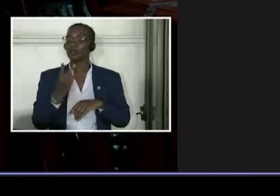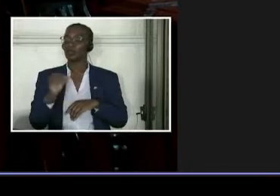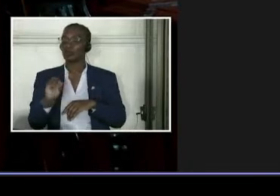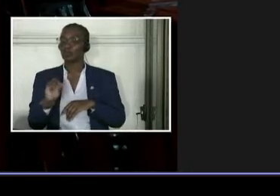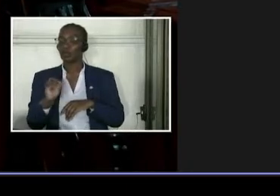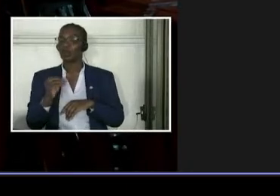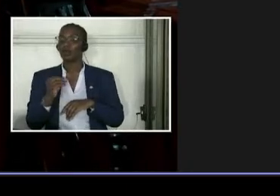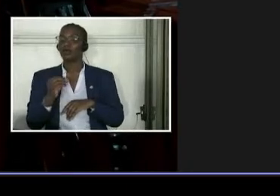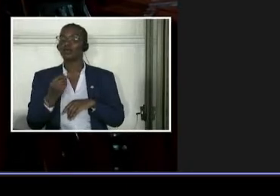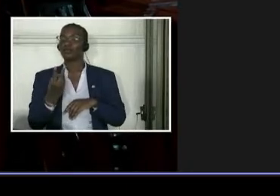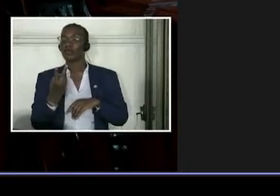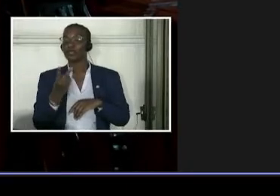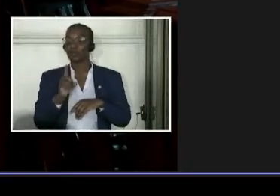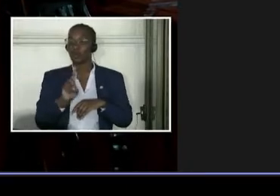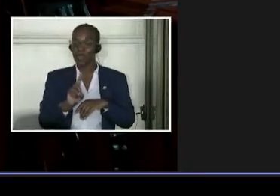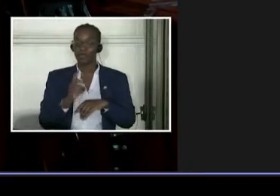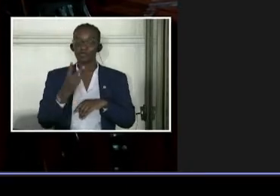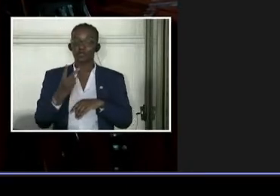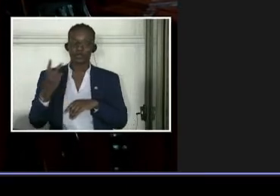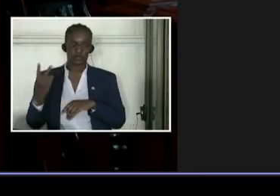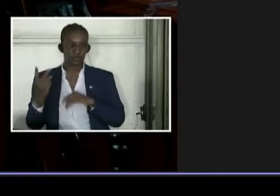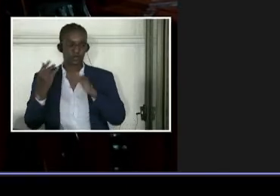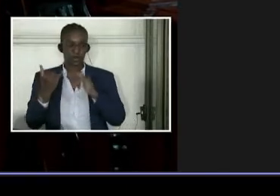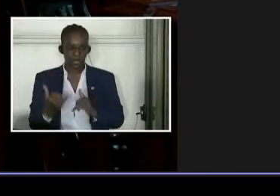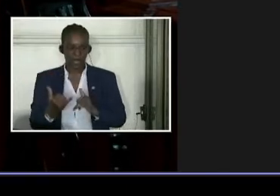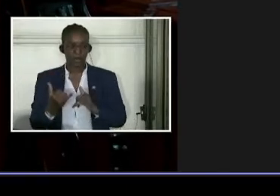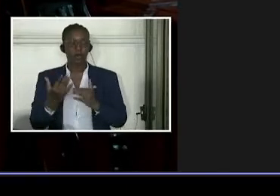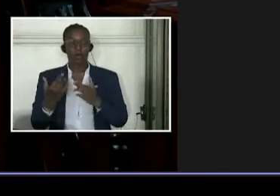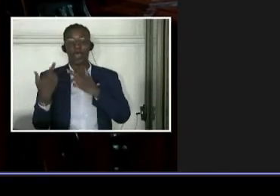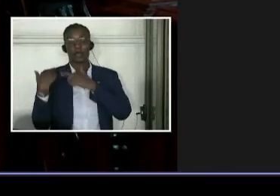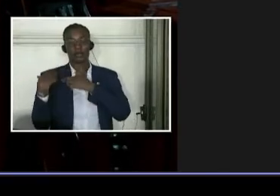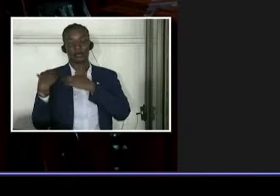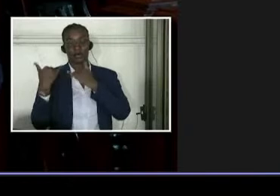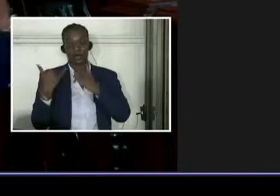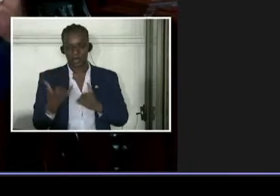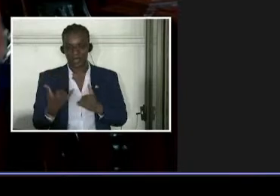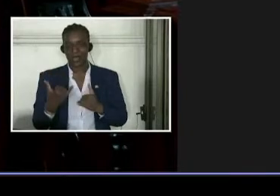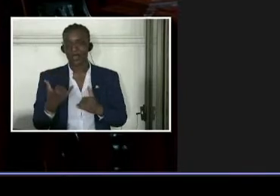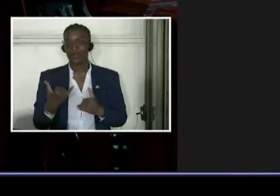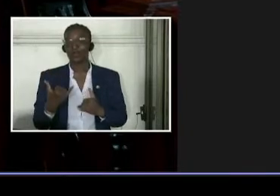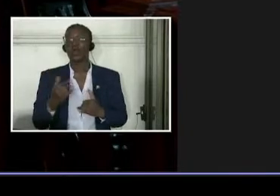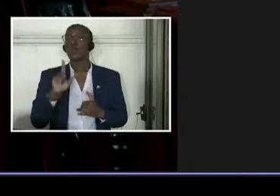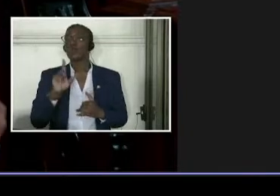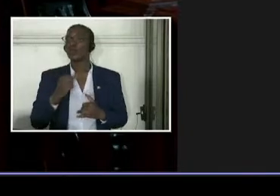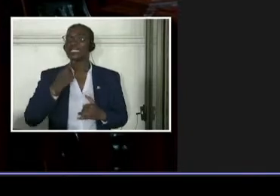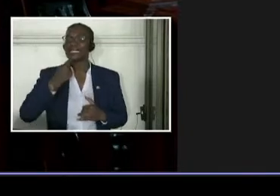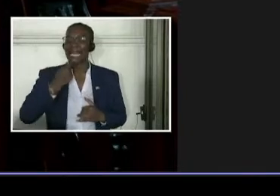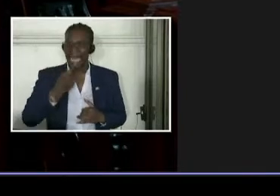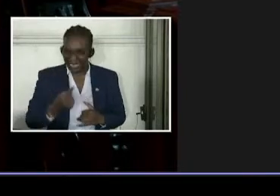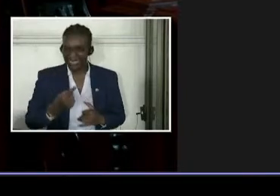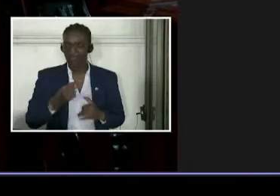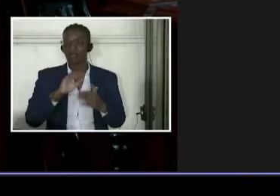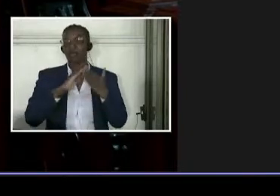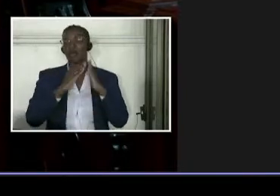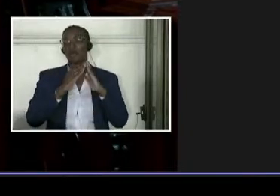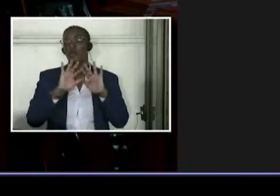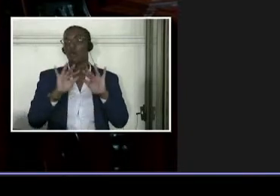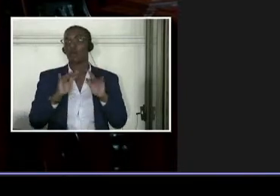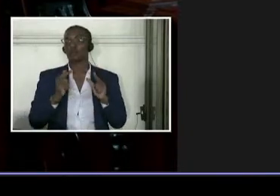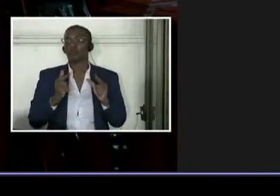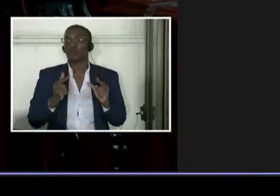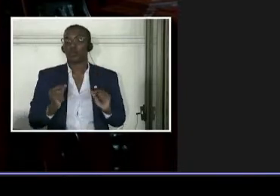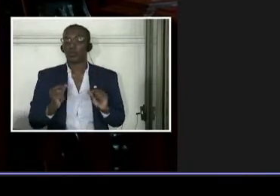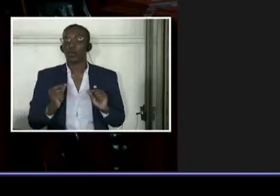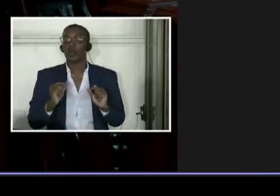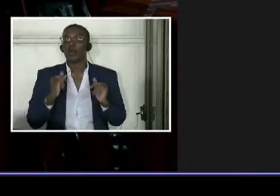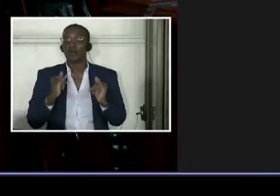This is 21-22, where we're coming from. We are accounting as well. We are not only telling the society and the members what we are going to